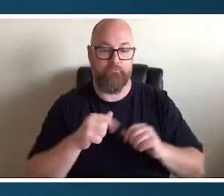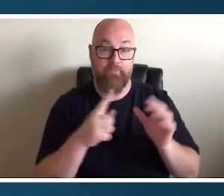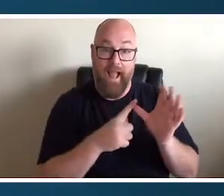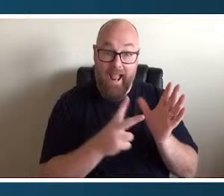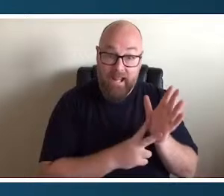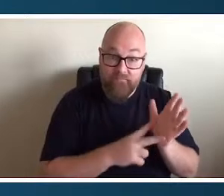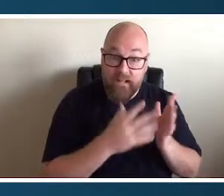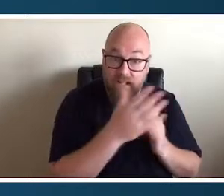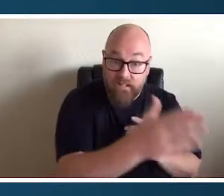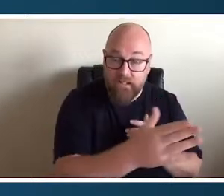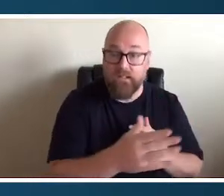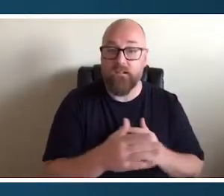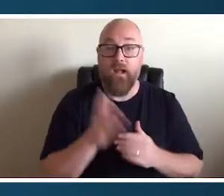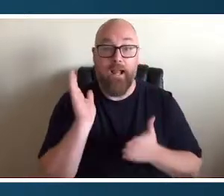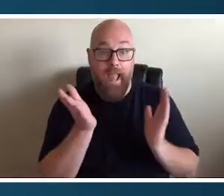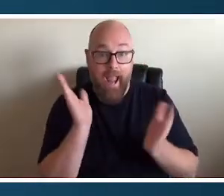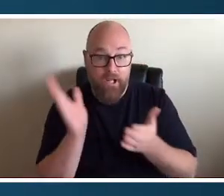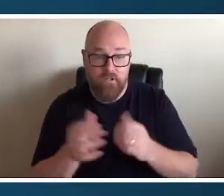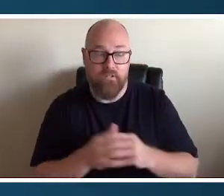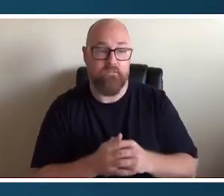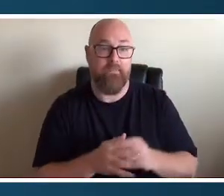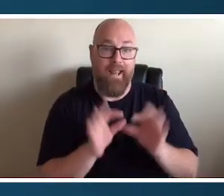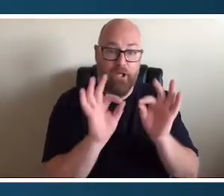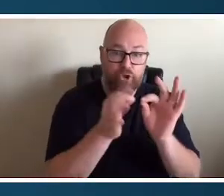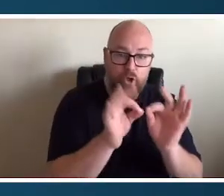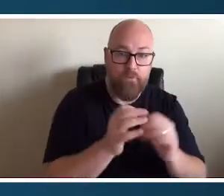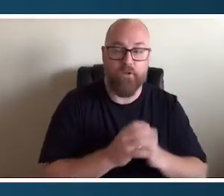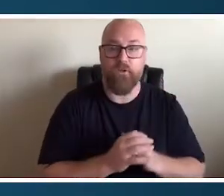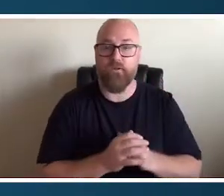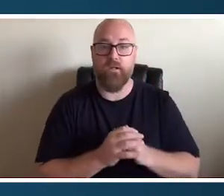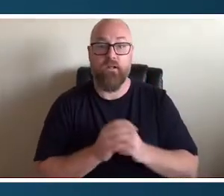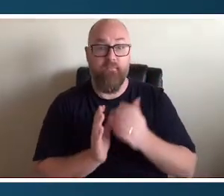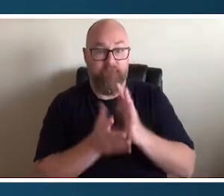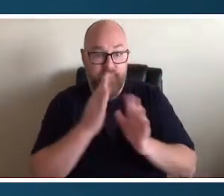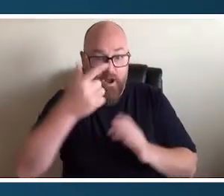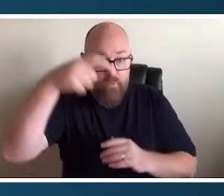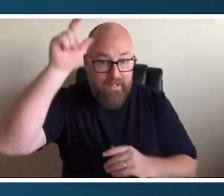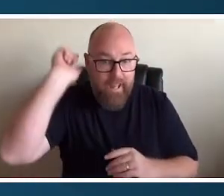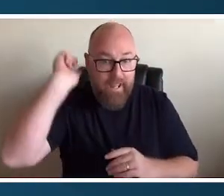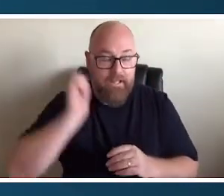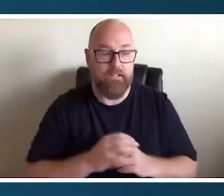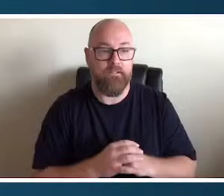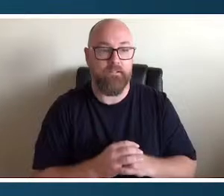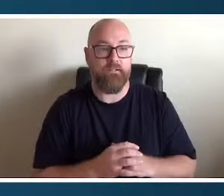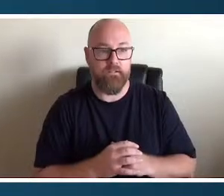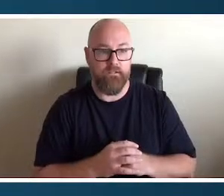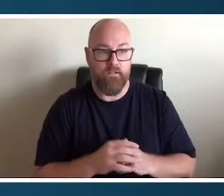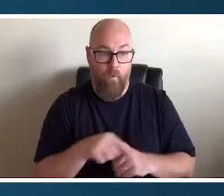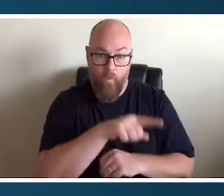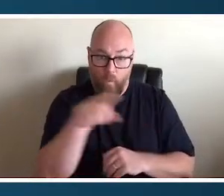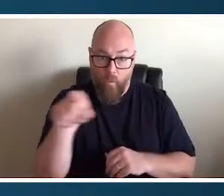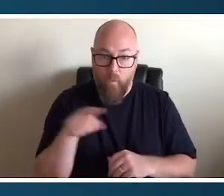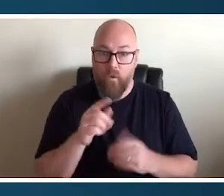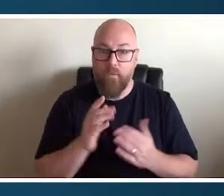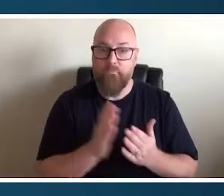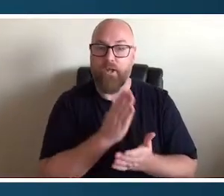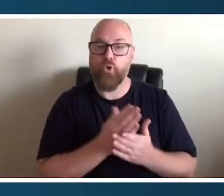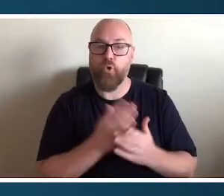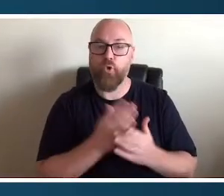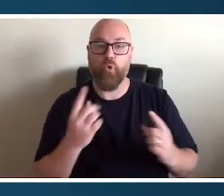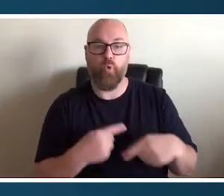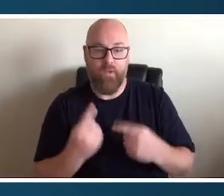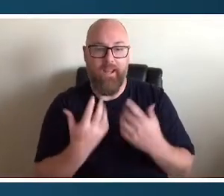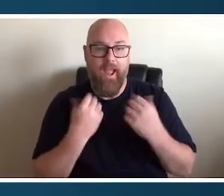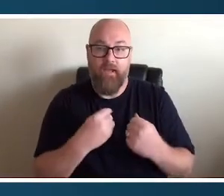the caterers, the interpreters, and even the fire brigade, who made sure that we are fed,